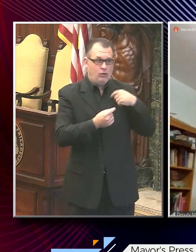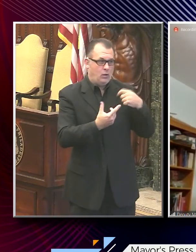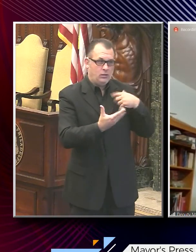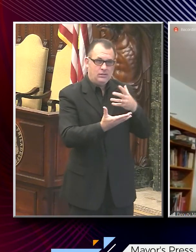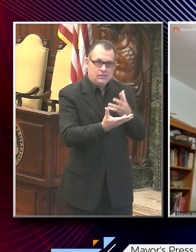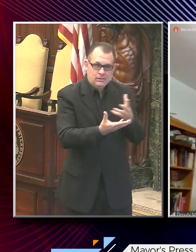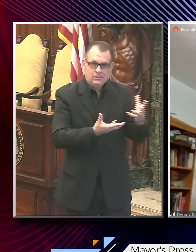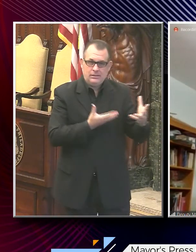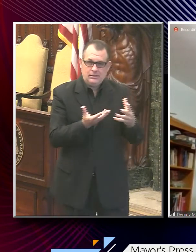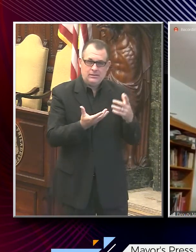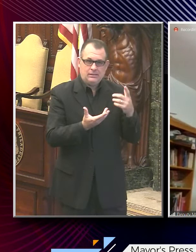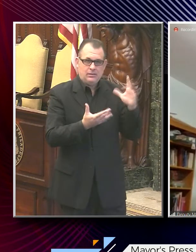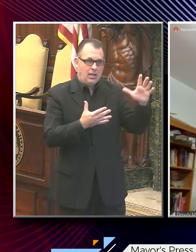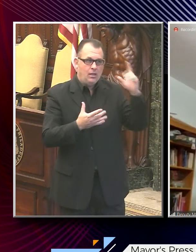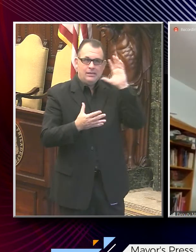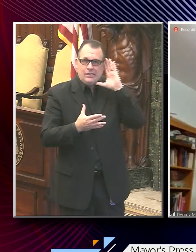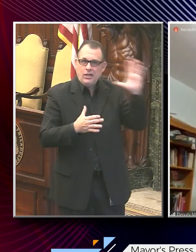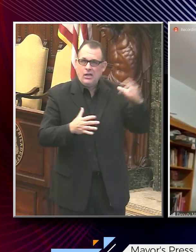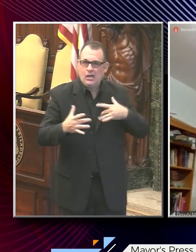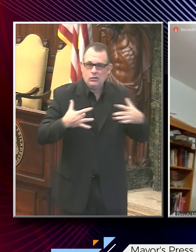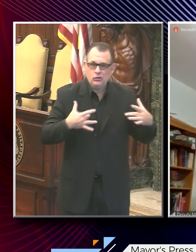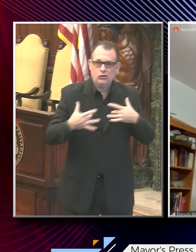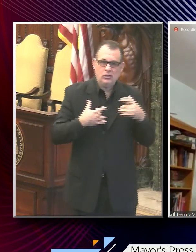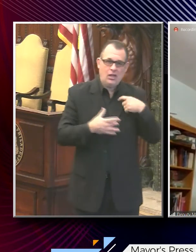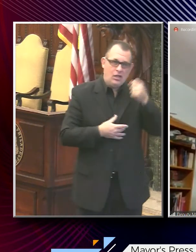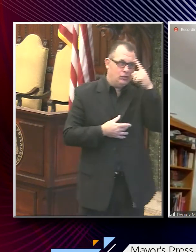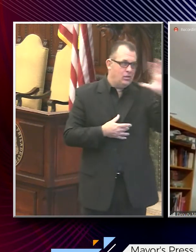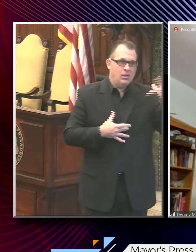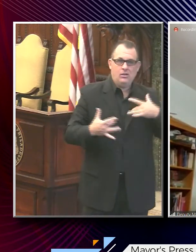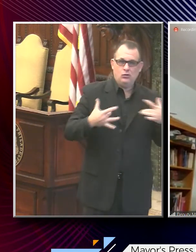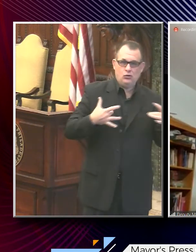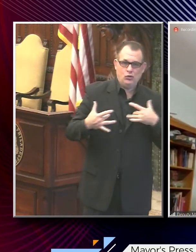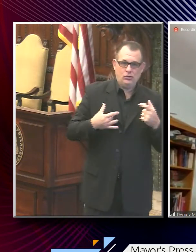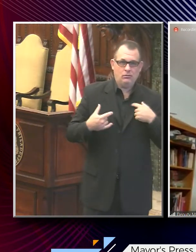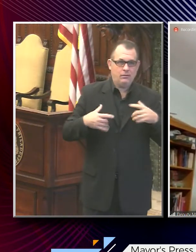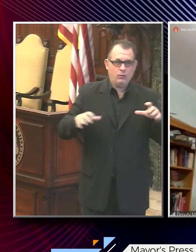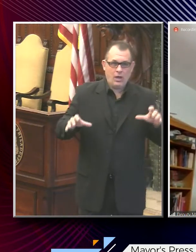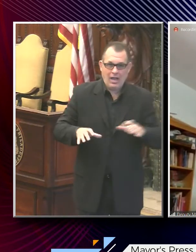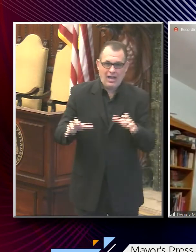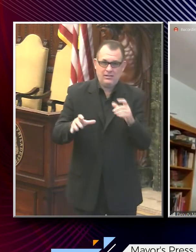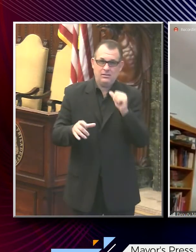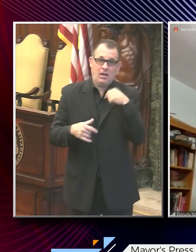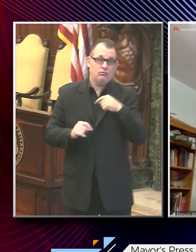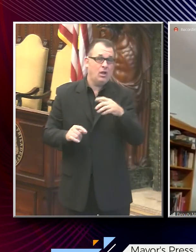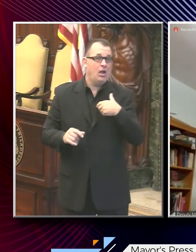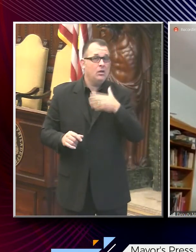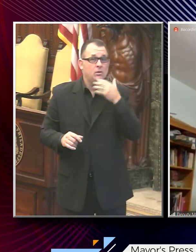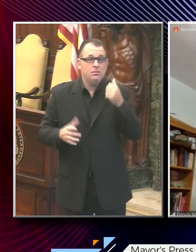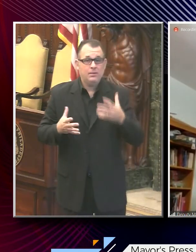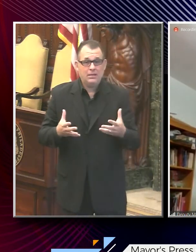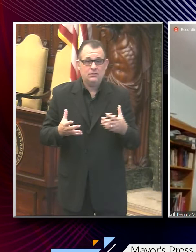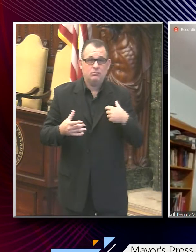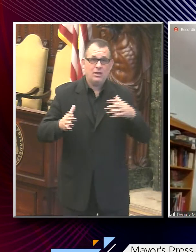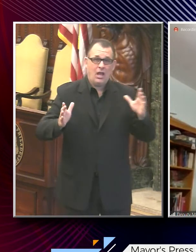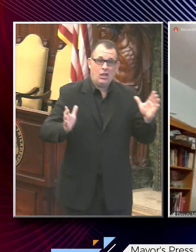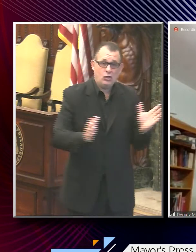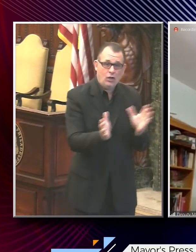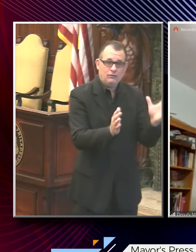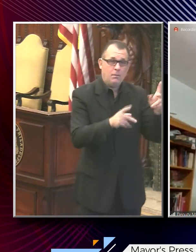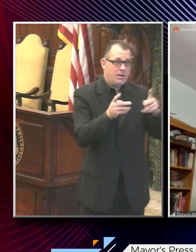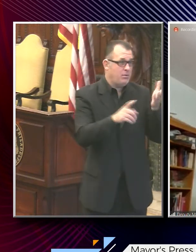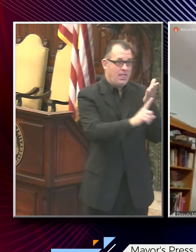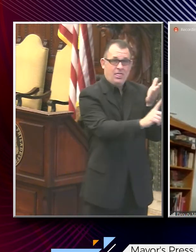to their concerns, understanding their concerns, and taking the actions we could. And we just encourage individuals who are